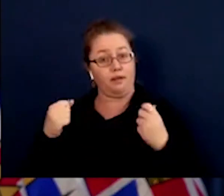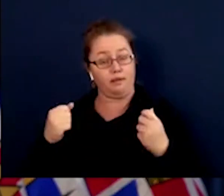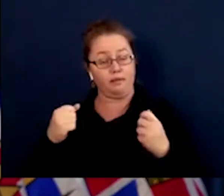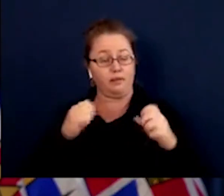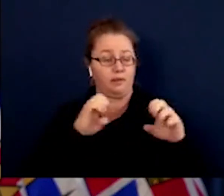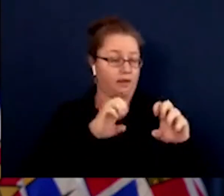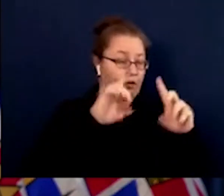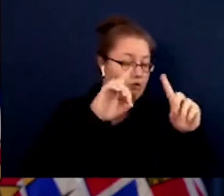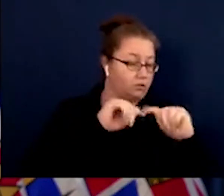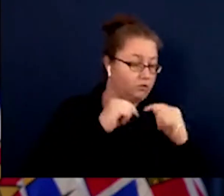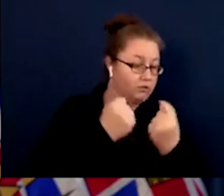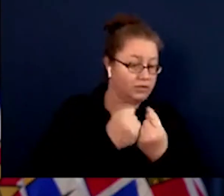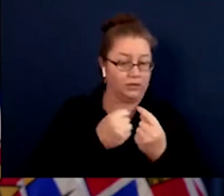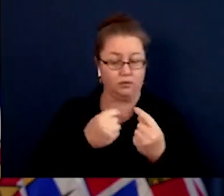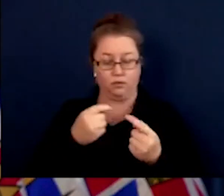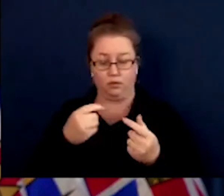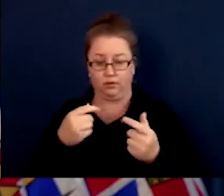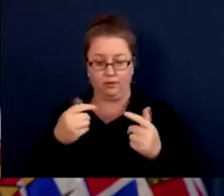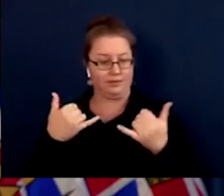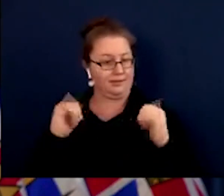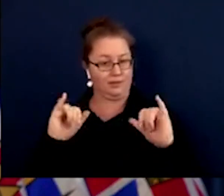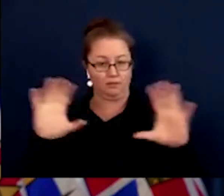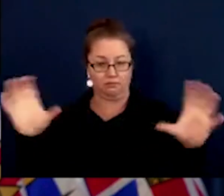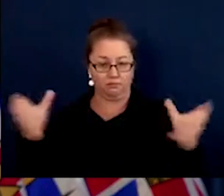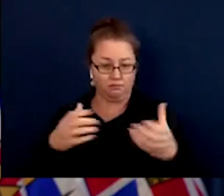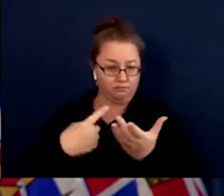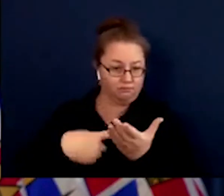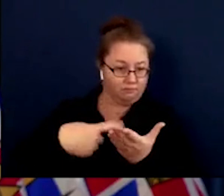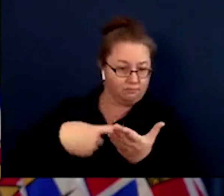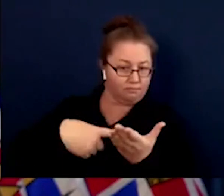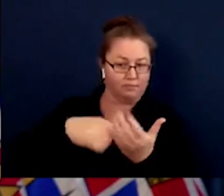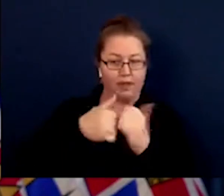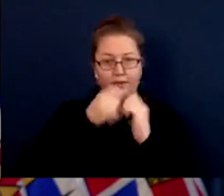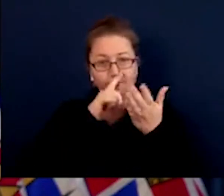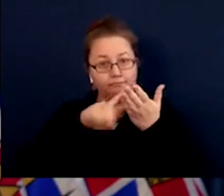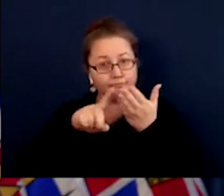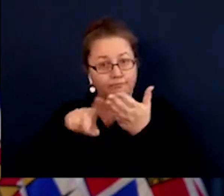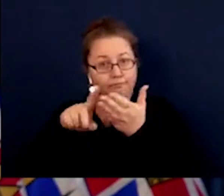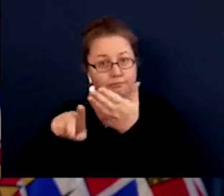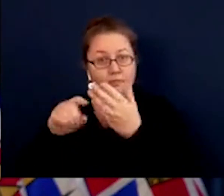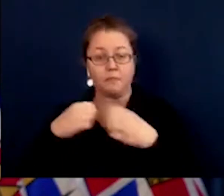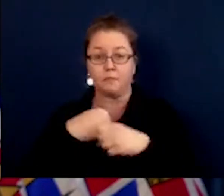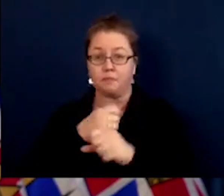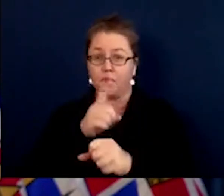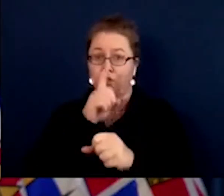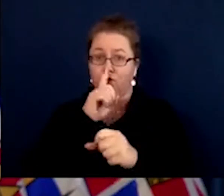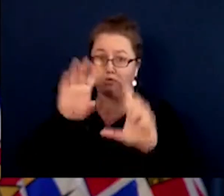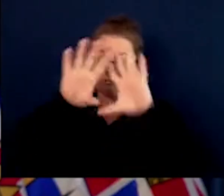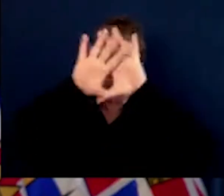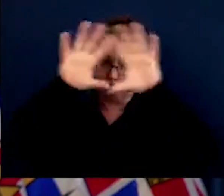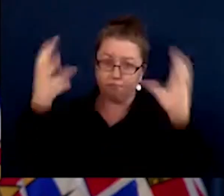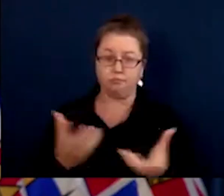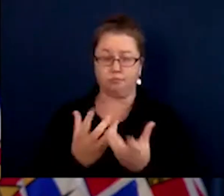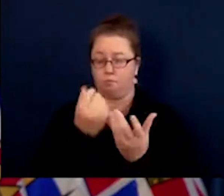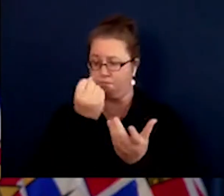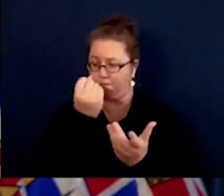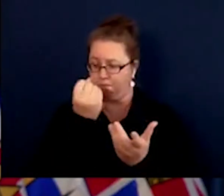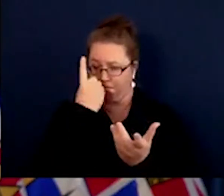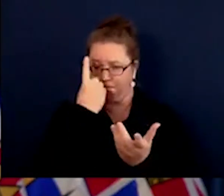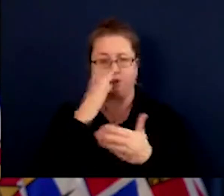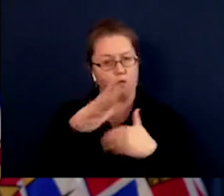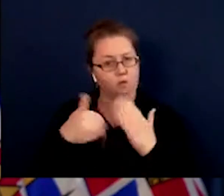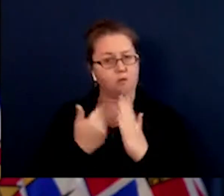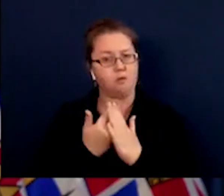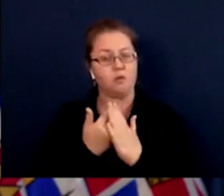public health teams continue to be on-site working with the school community to continue the investigation and make sure that we have a full